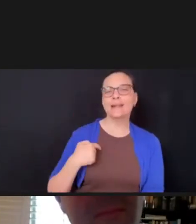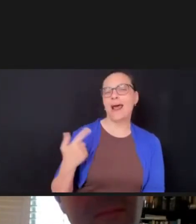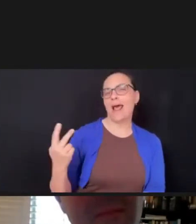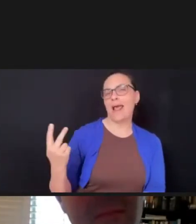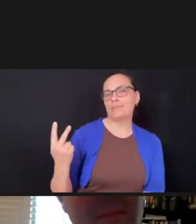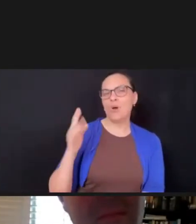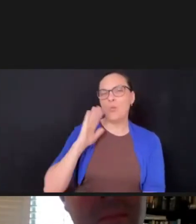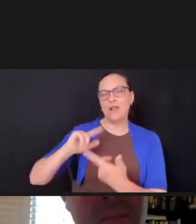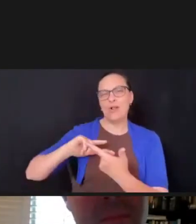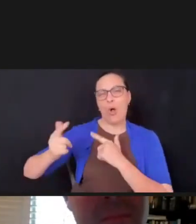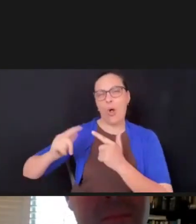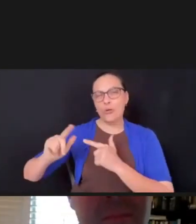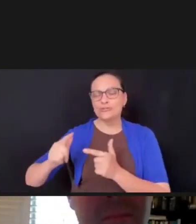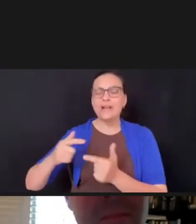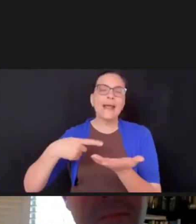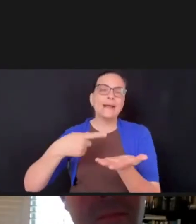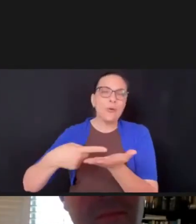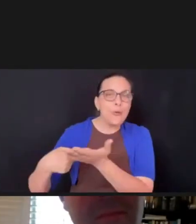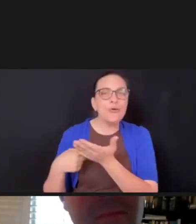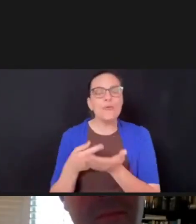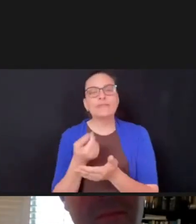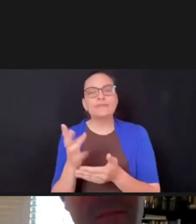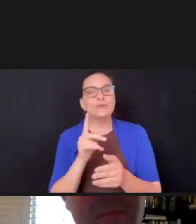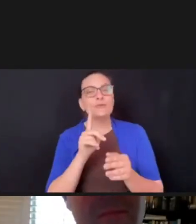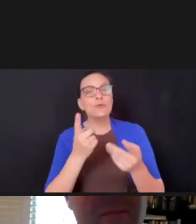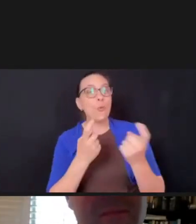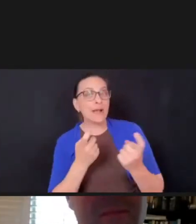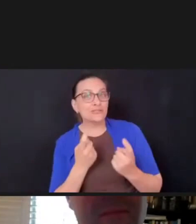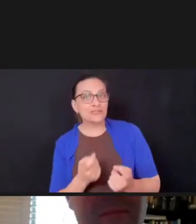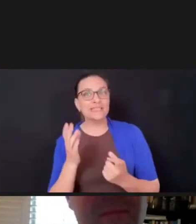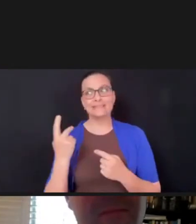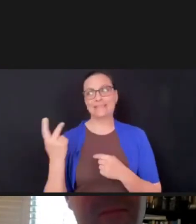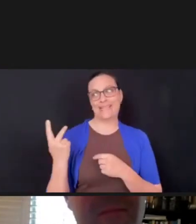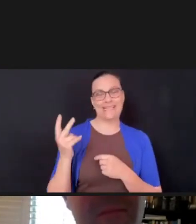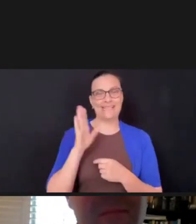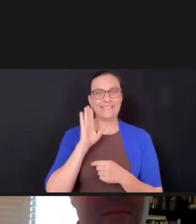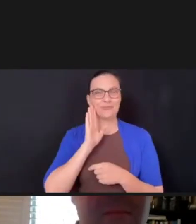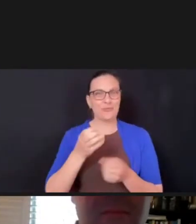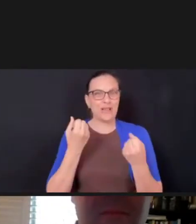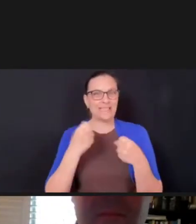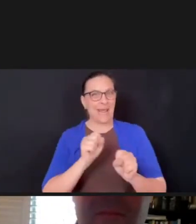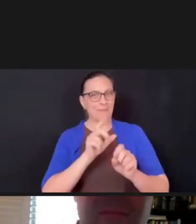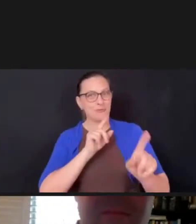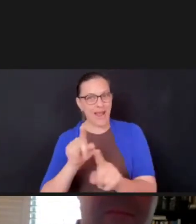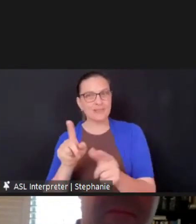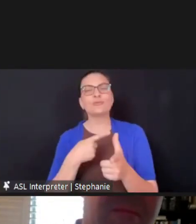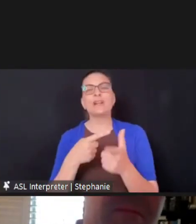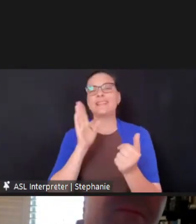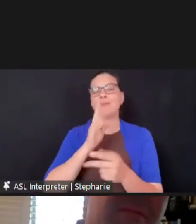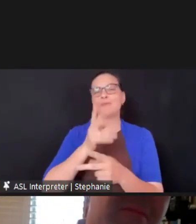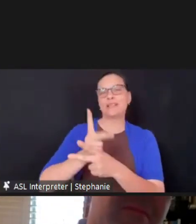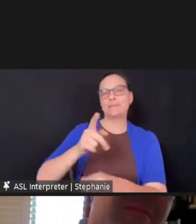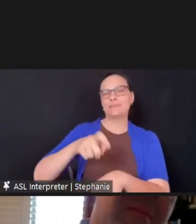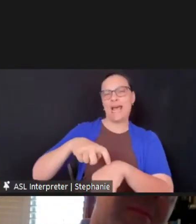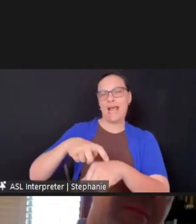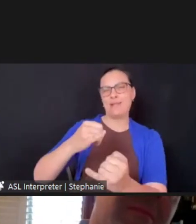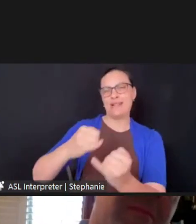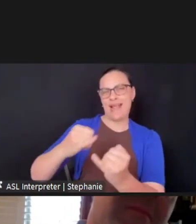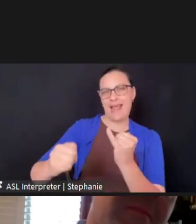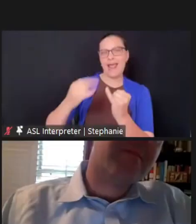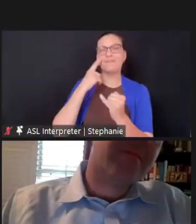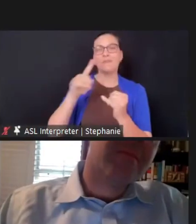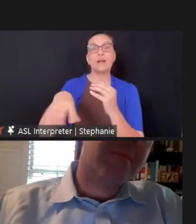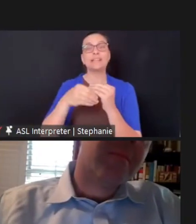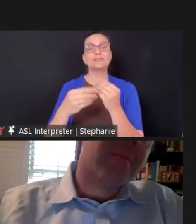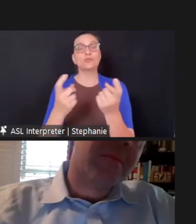we'll each attempt to answer, and then we'll leave time at the end for additional questions from our moderator and from